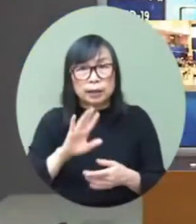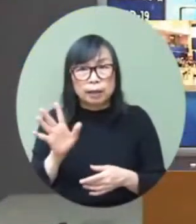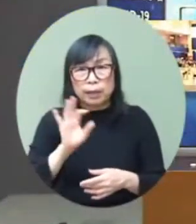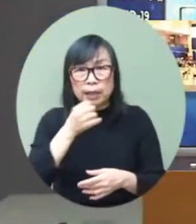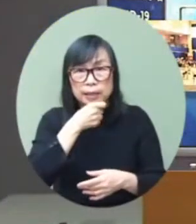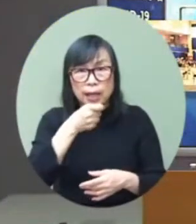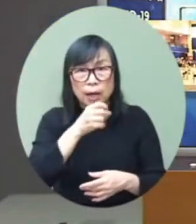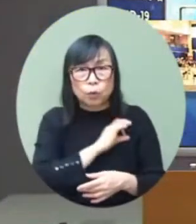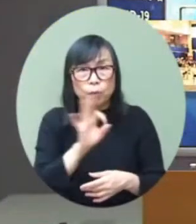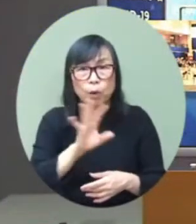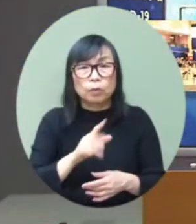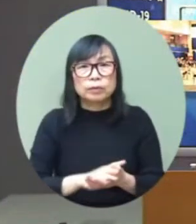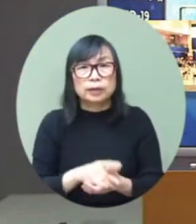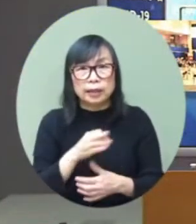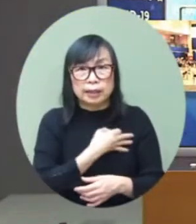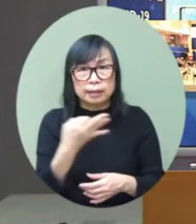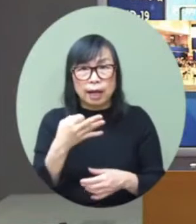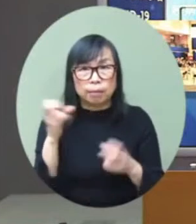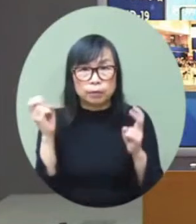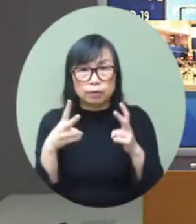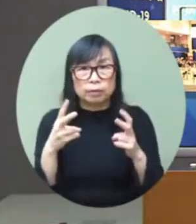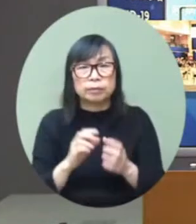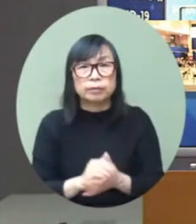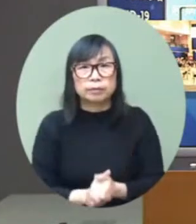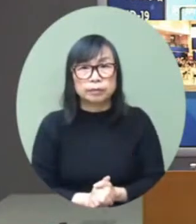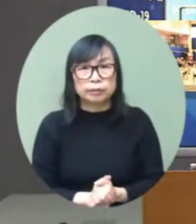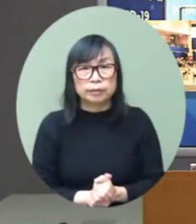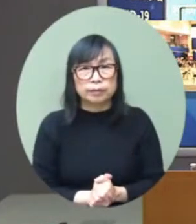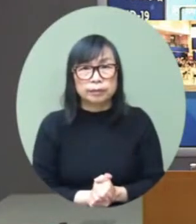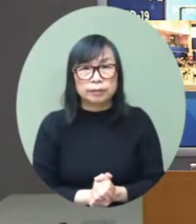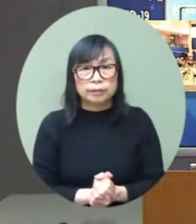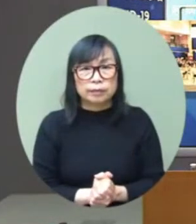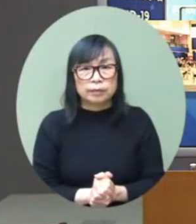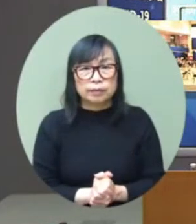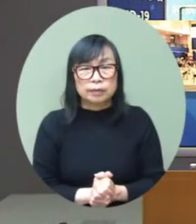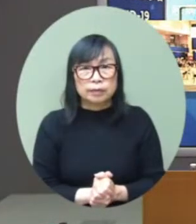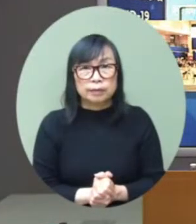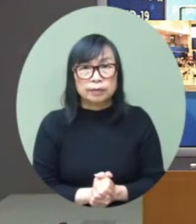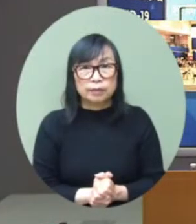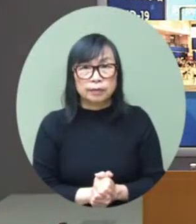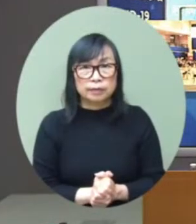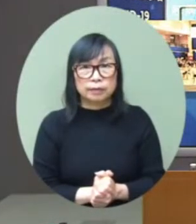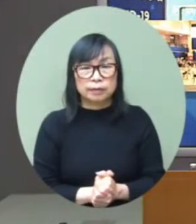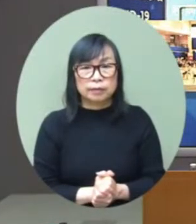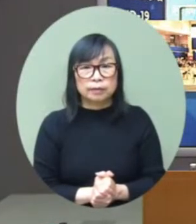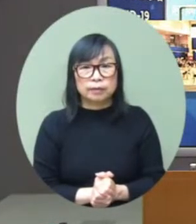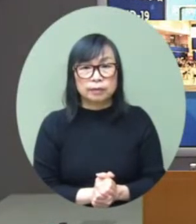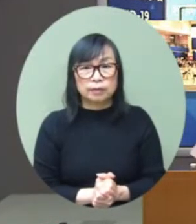There will be no press conference tomorrow. We'll see you the day after.